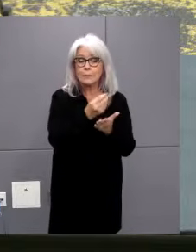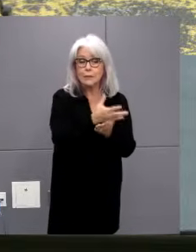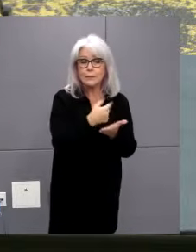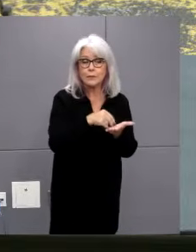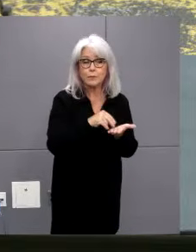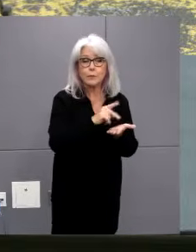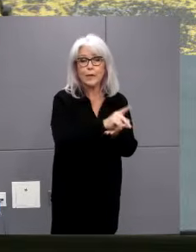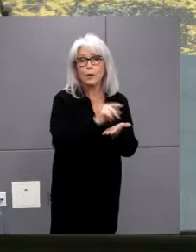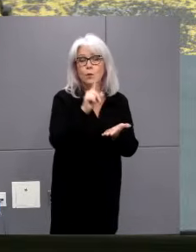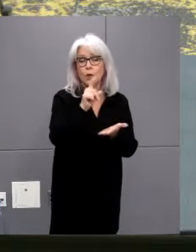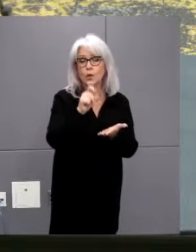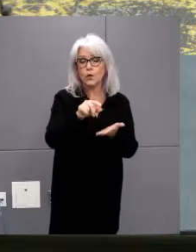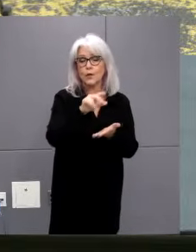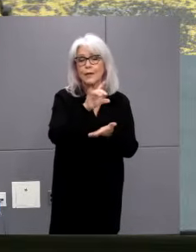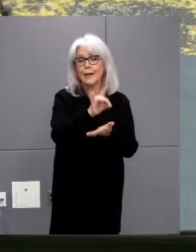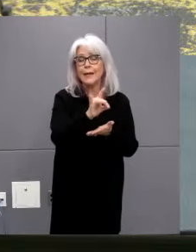is